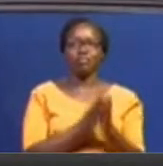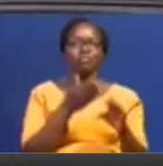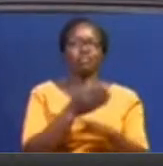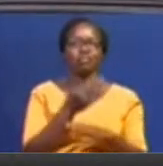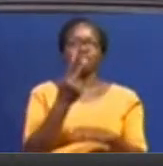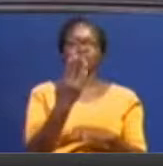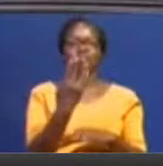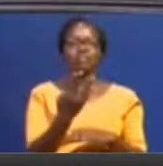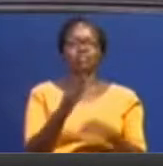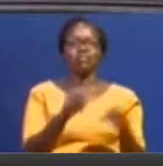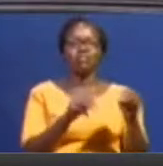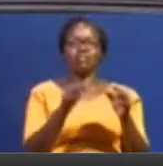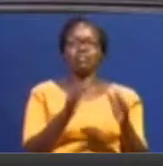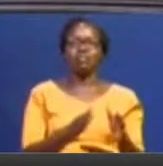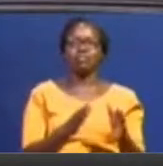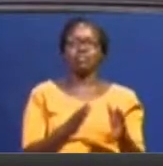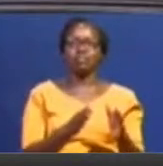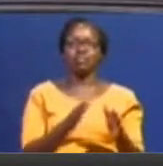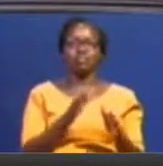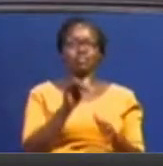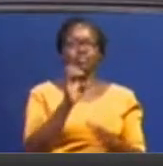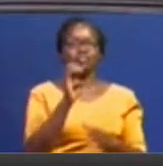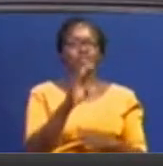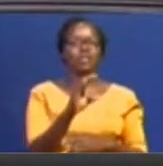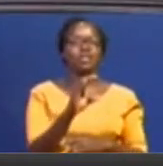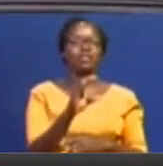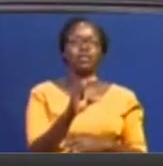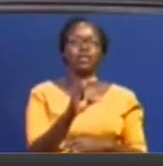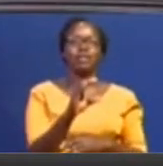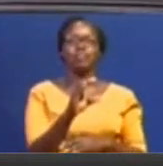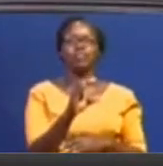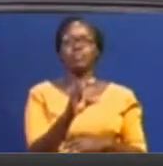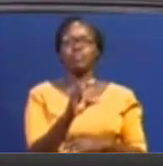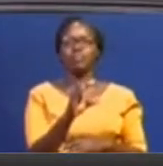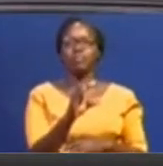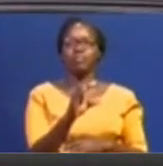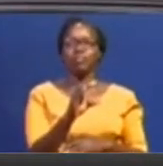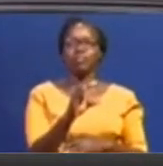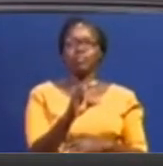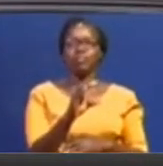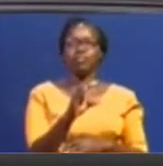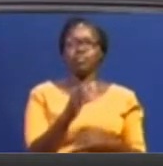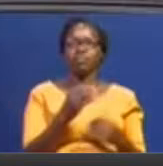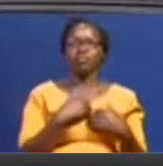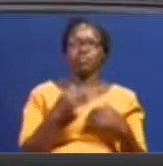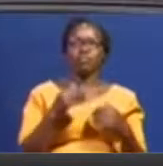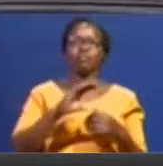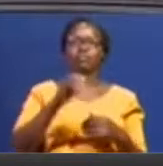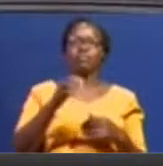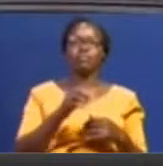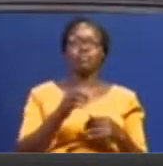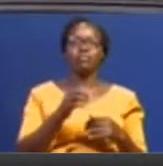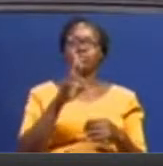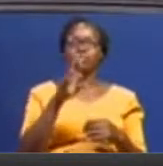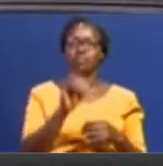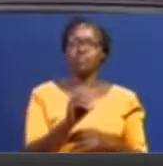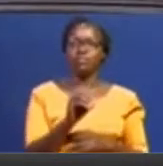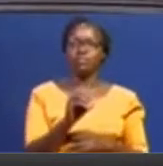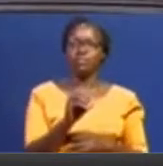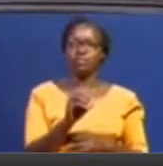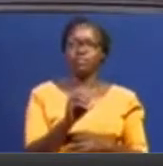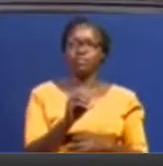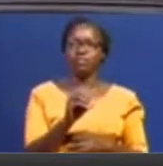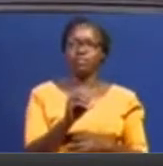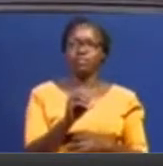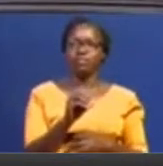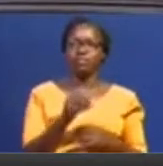24 managers in IEBC. We are having 47 county returning officers. We